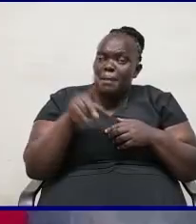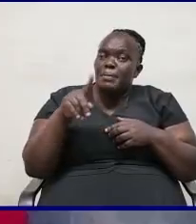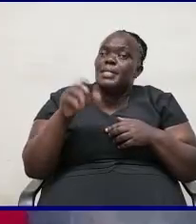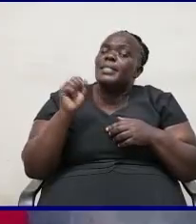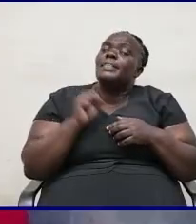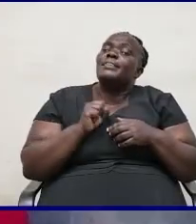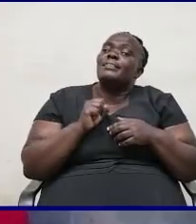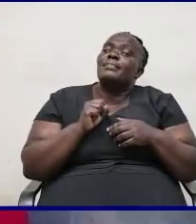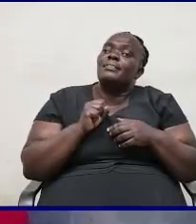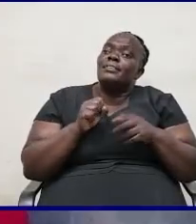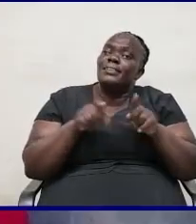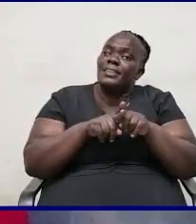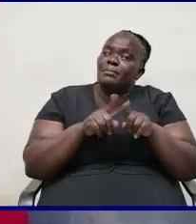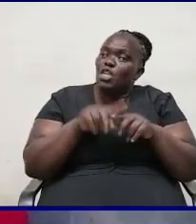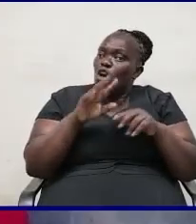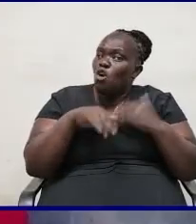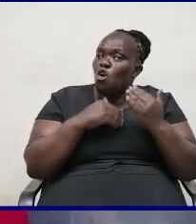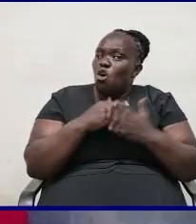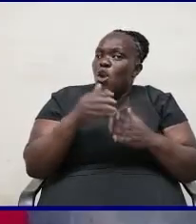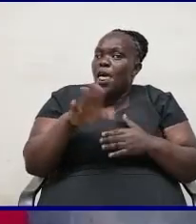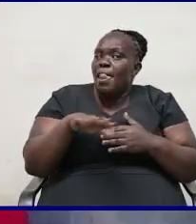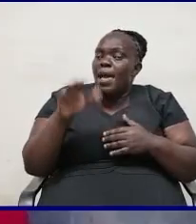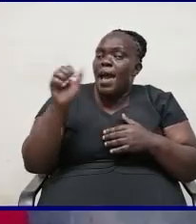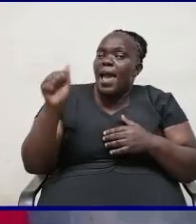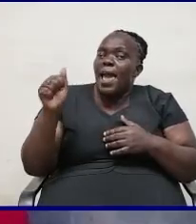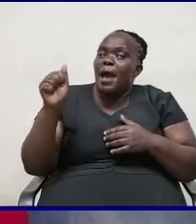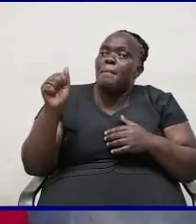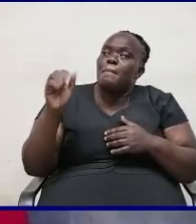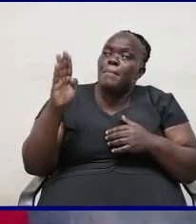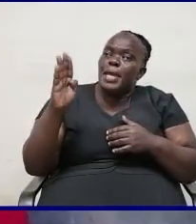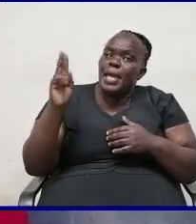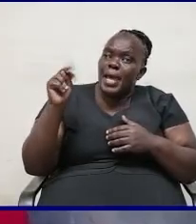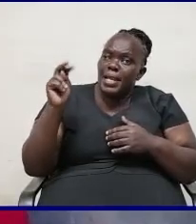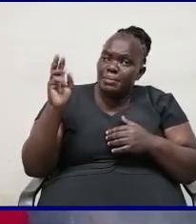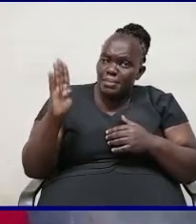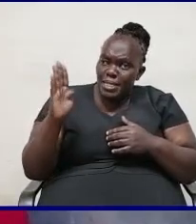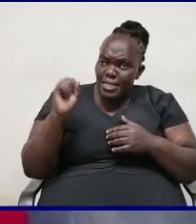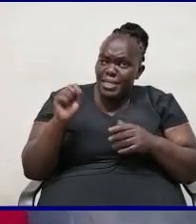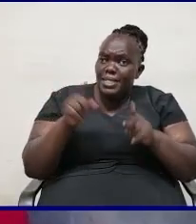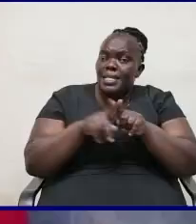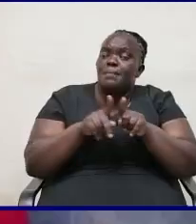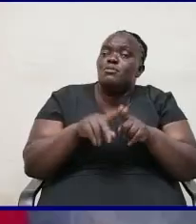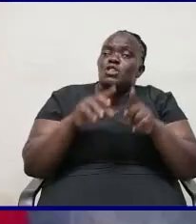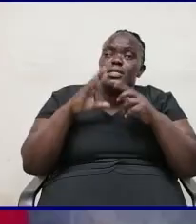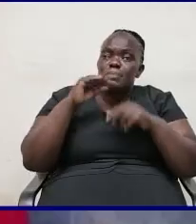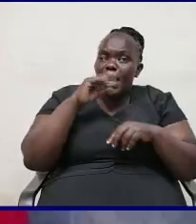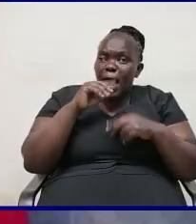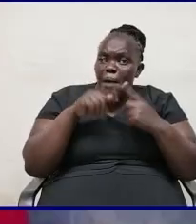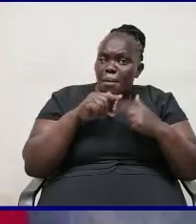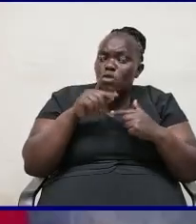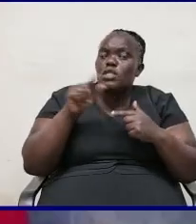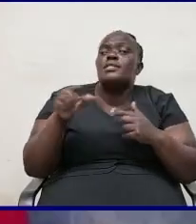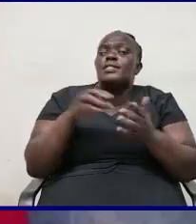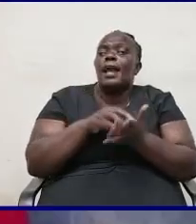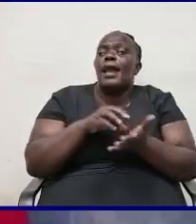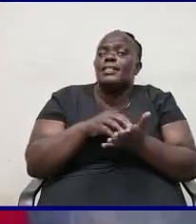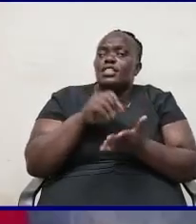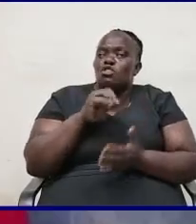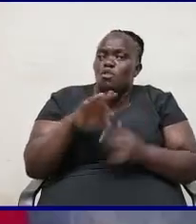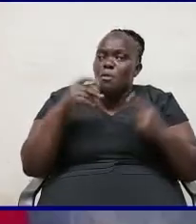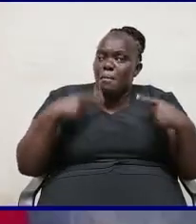PS, the whole issue of Airbnb and sure some rentals. Talk about it. We have seen cases